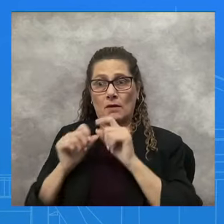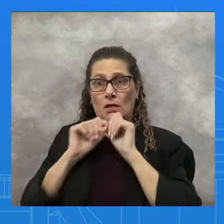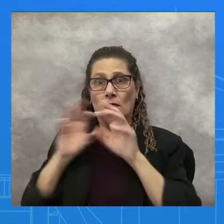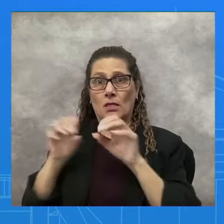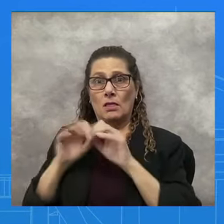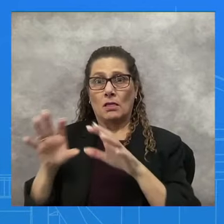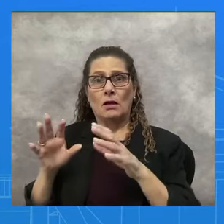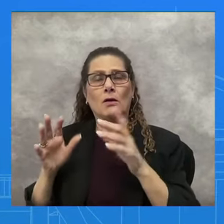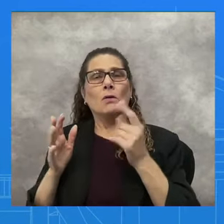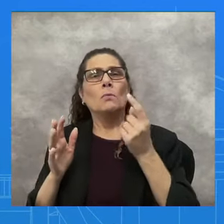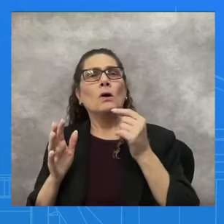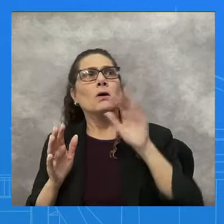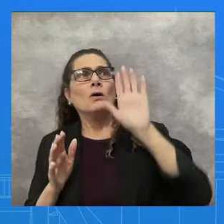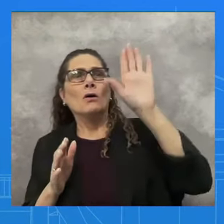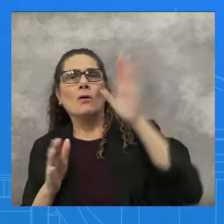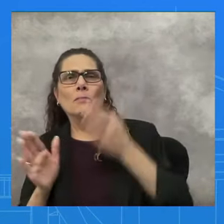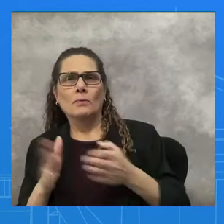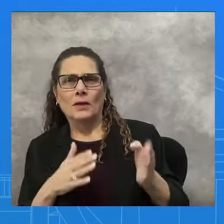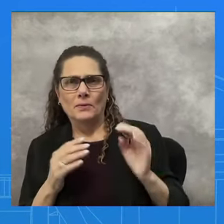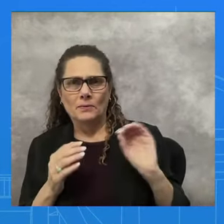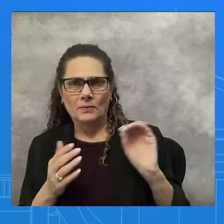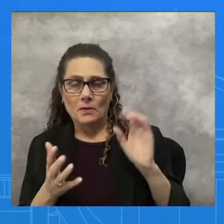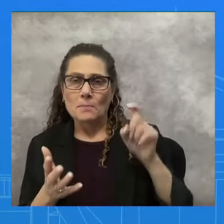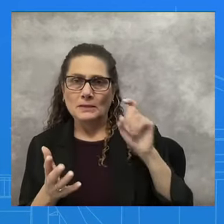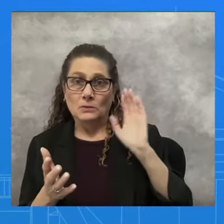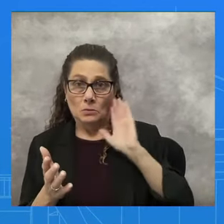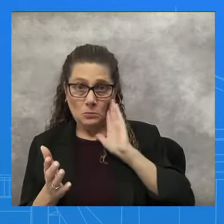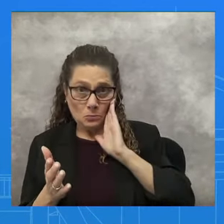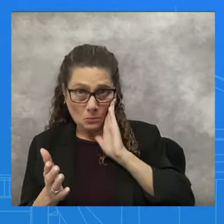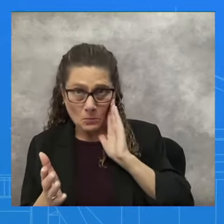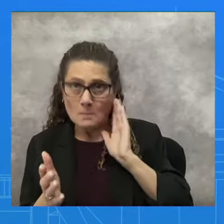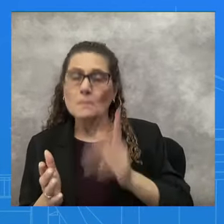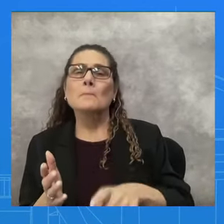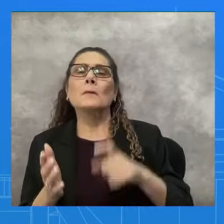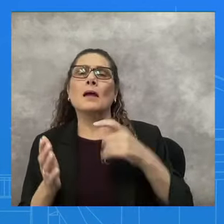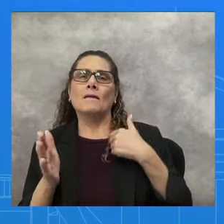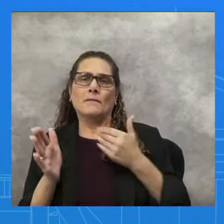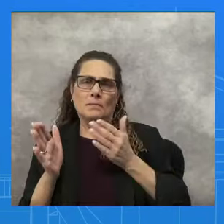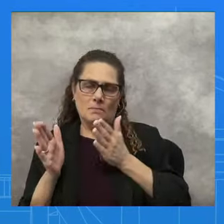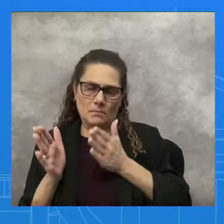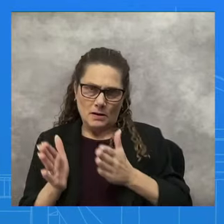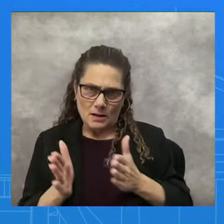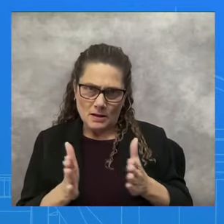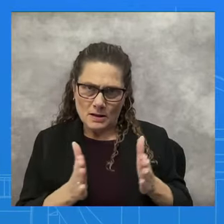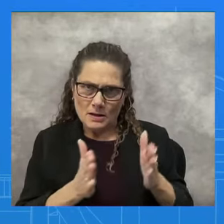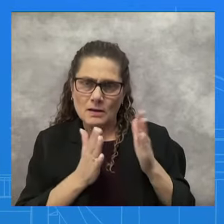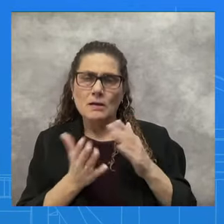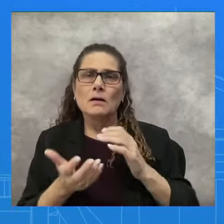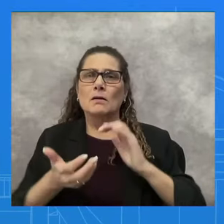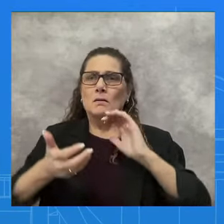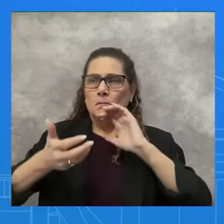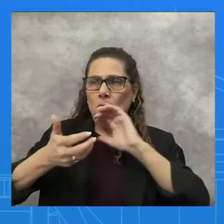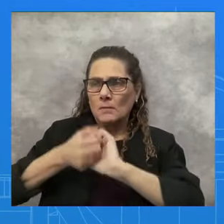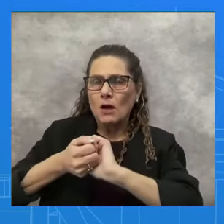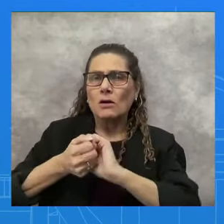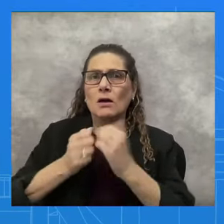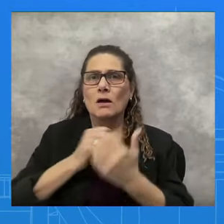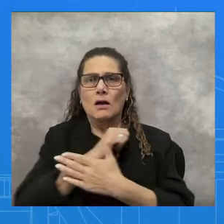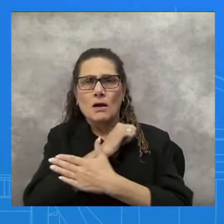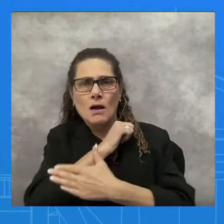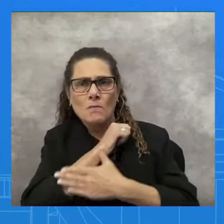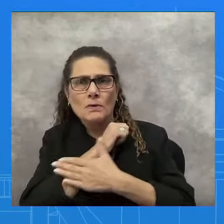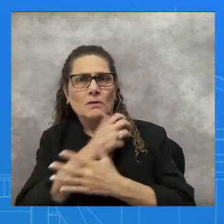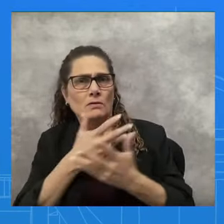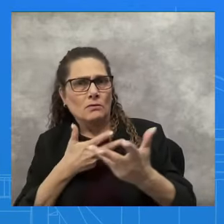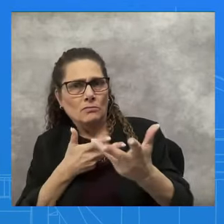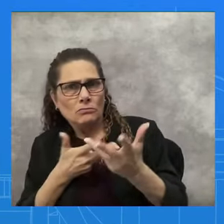is an engagement strategy that goes along with that, where you talk to allies and partners, maybe the country in question, certainly members of Congress.